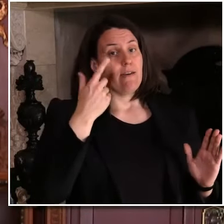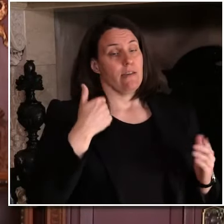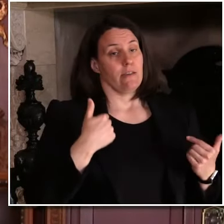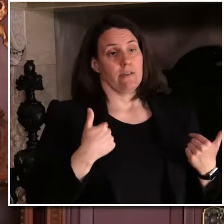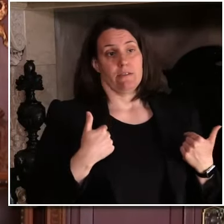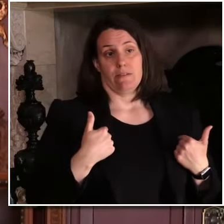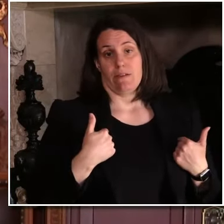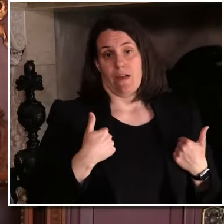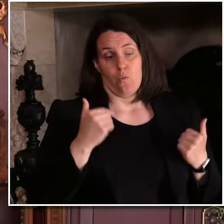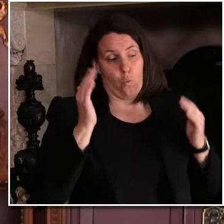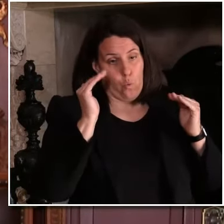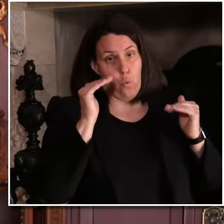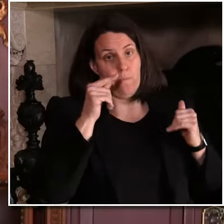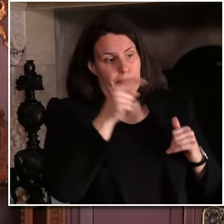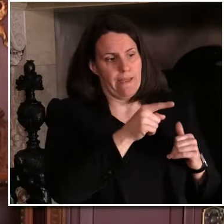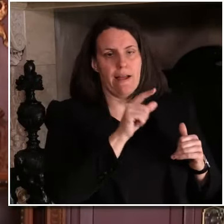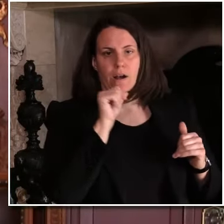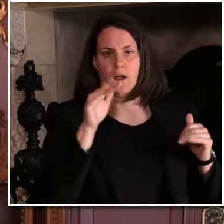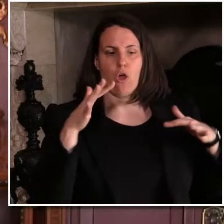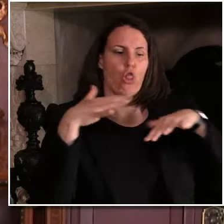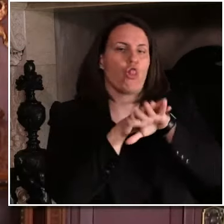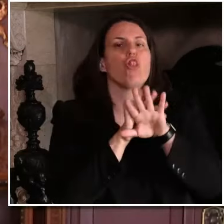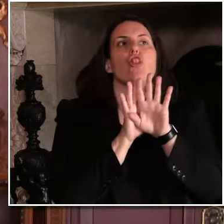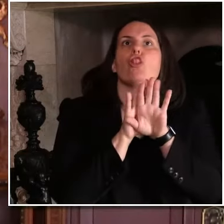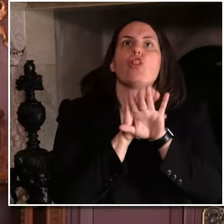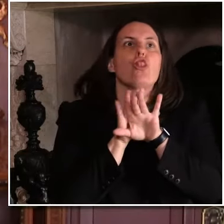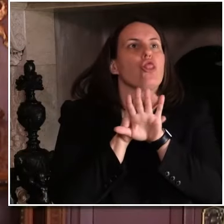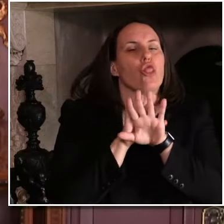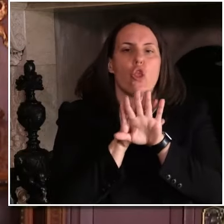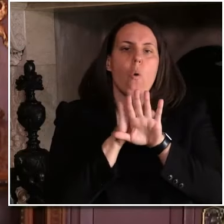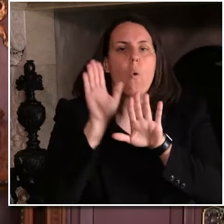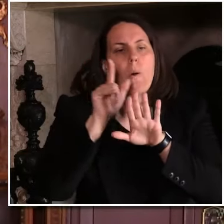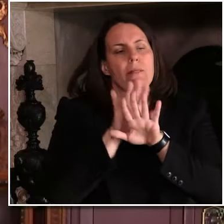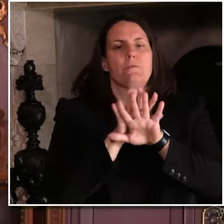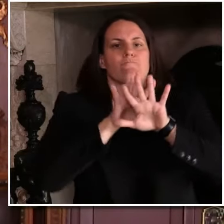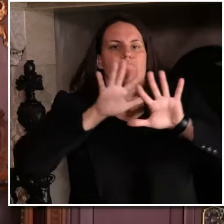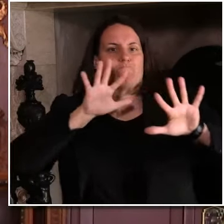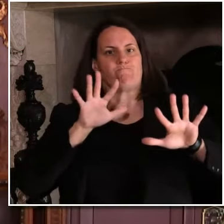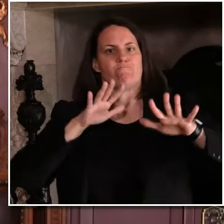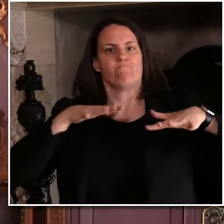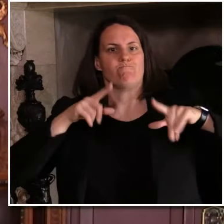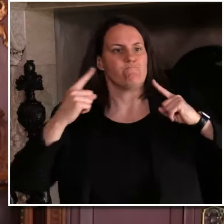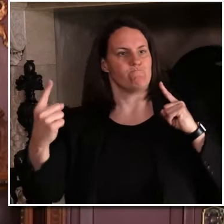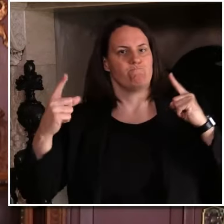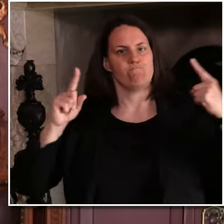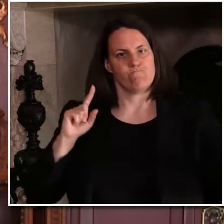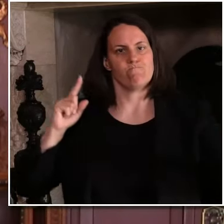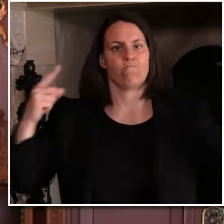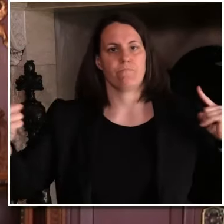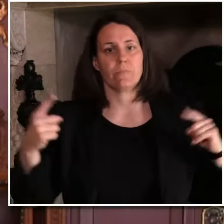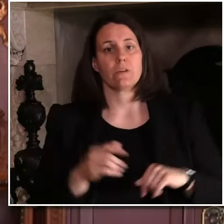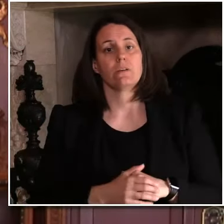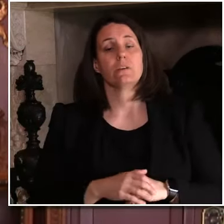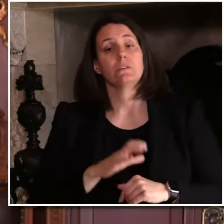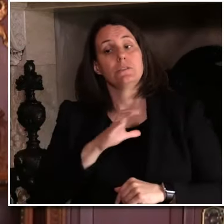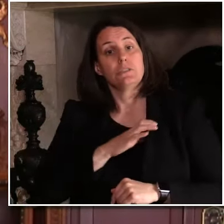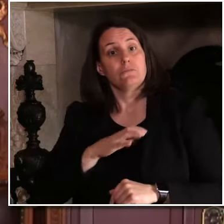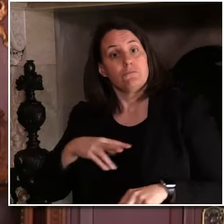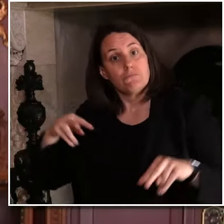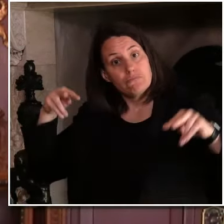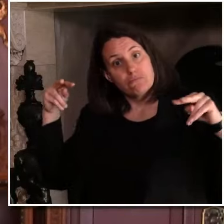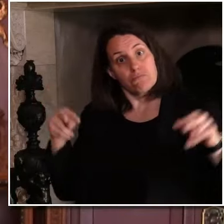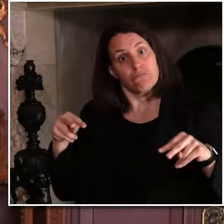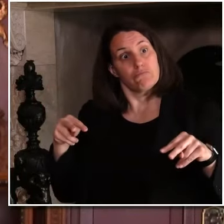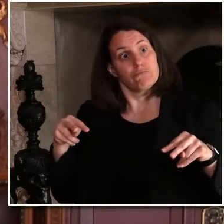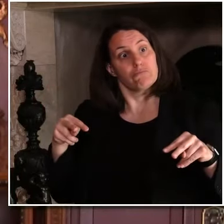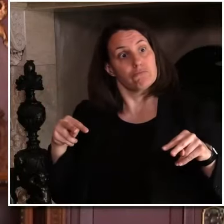other. I don't think you'll see the Capitol Police out there or other law officers out there with